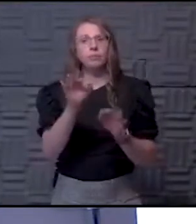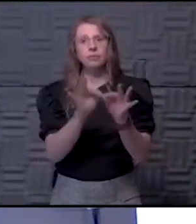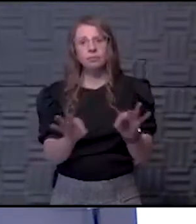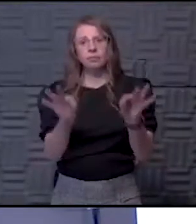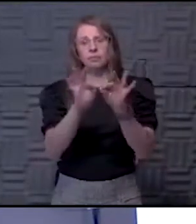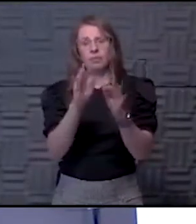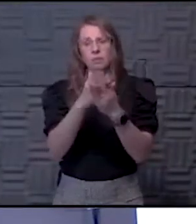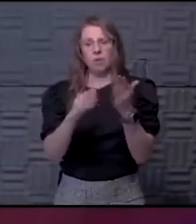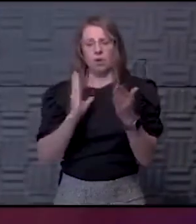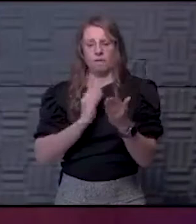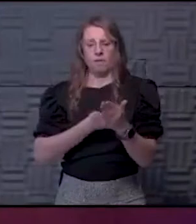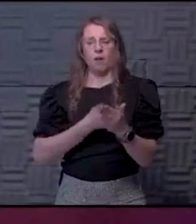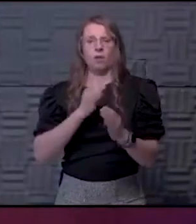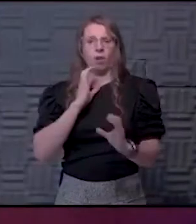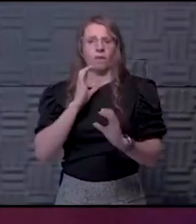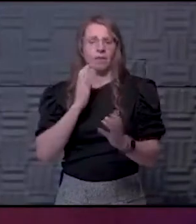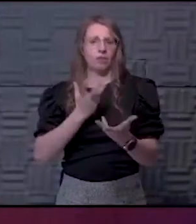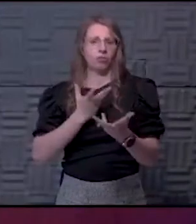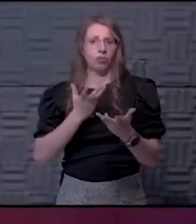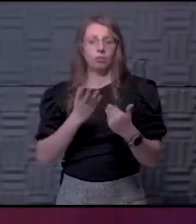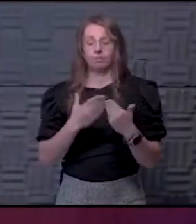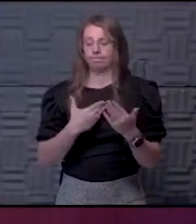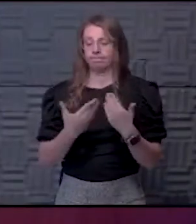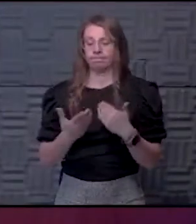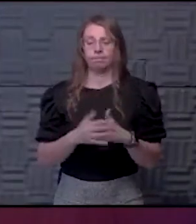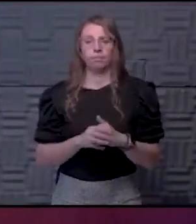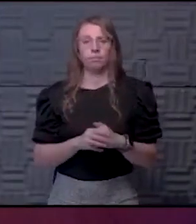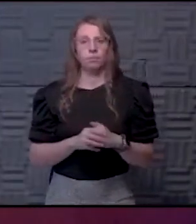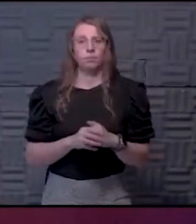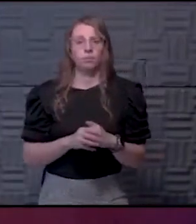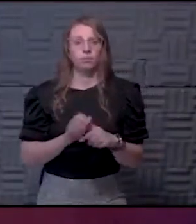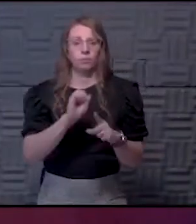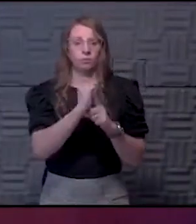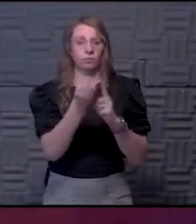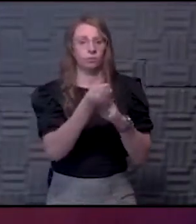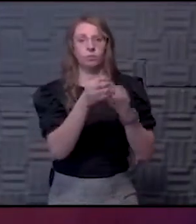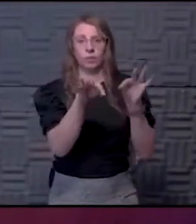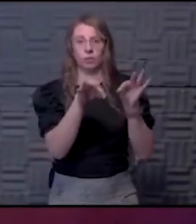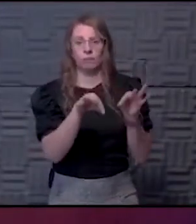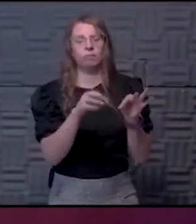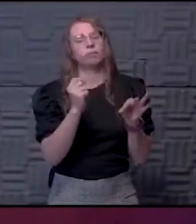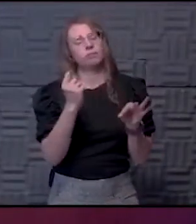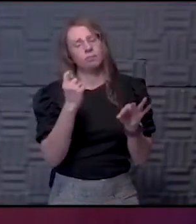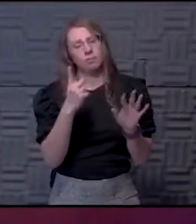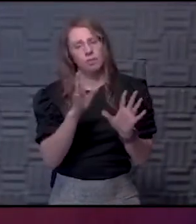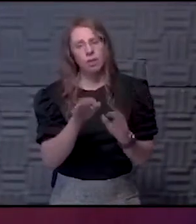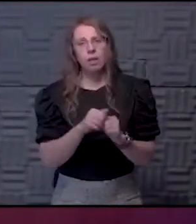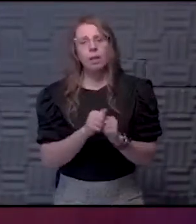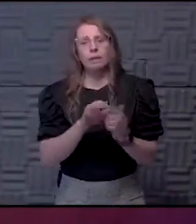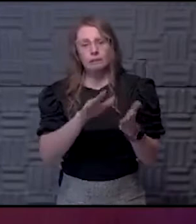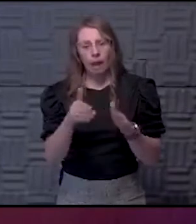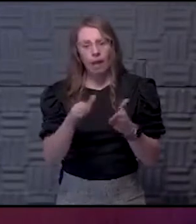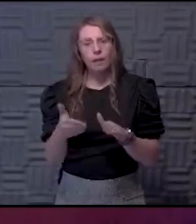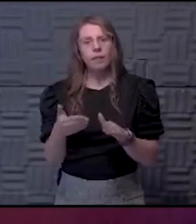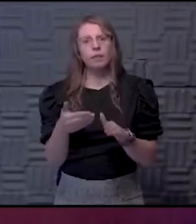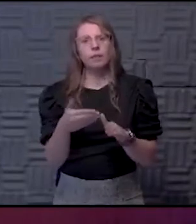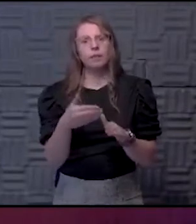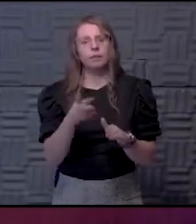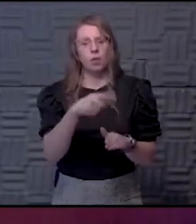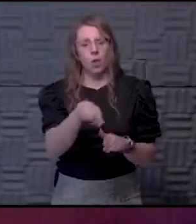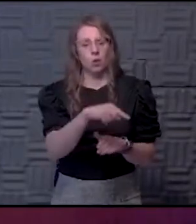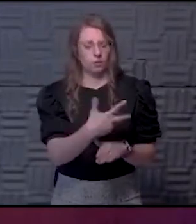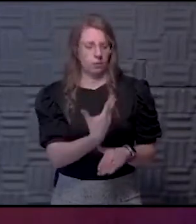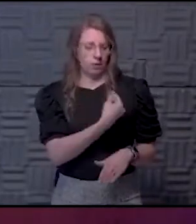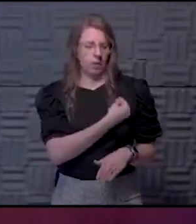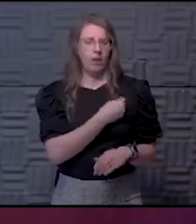overall conversation, regardless of the scenario described, right? We've heard this, well, there have been deaths in those who have received the vaccine.